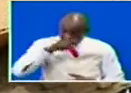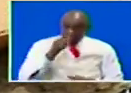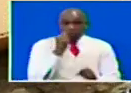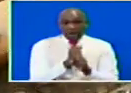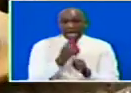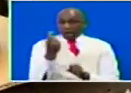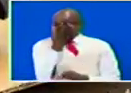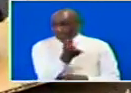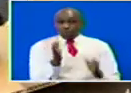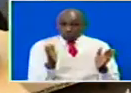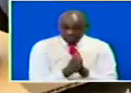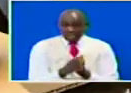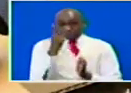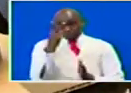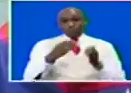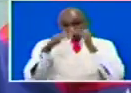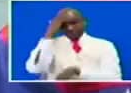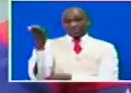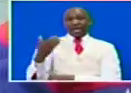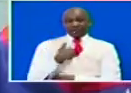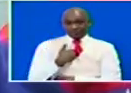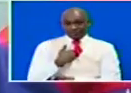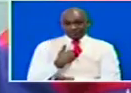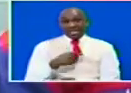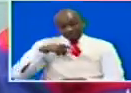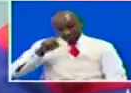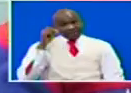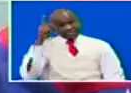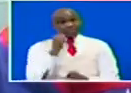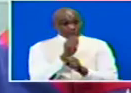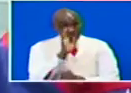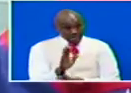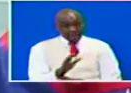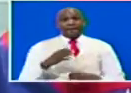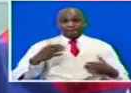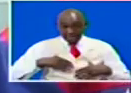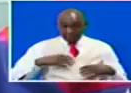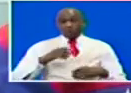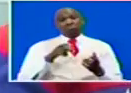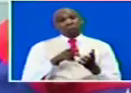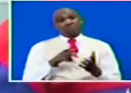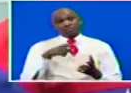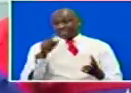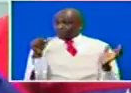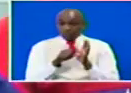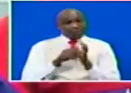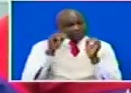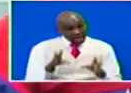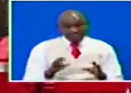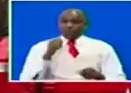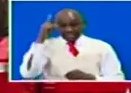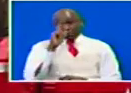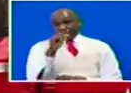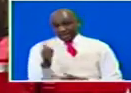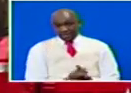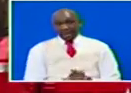work alongside two professionals. Anaelewa kikazi, kwa ndo watu anaandoa poa, ananga shida, tunaelewana.